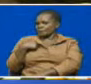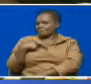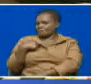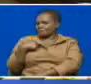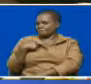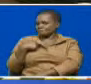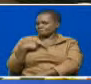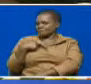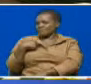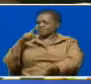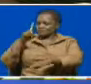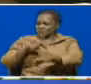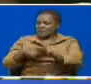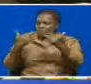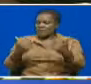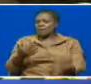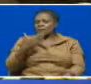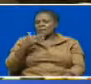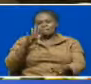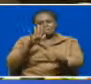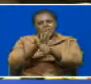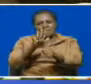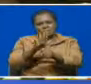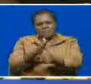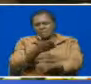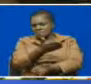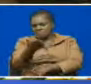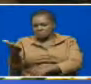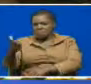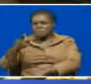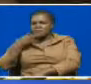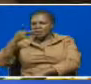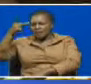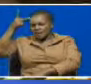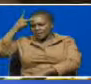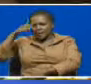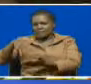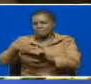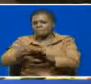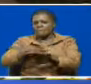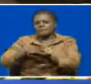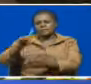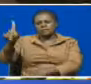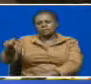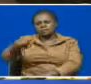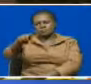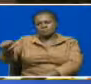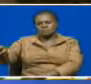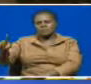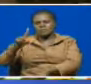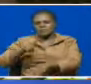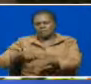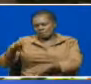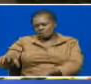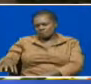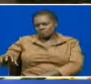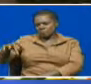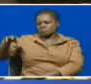it's a high time for us, because most of us parents, the foundation was wrong as we brought up these